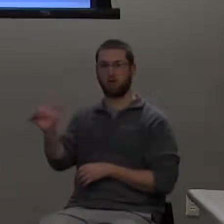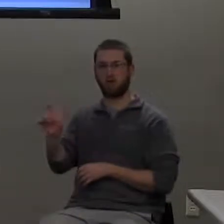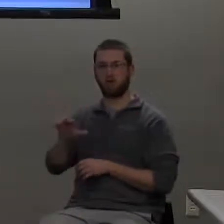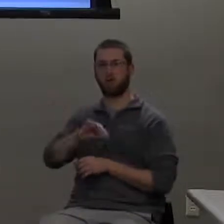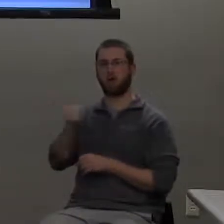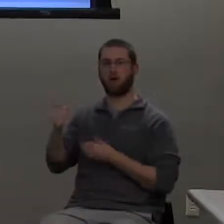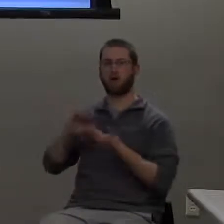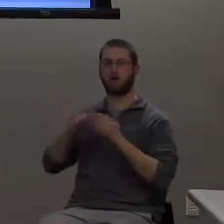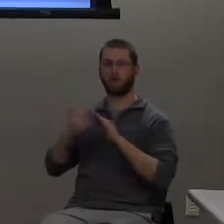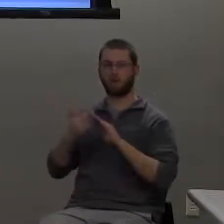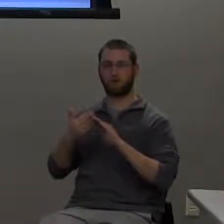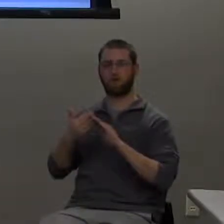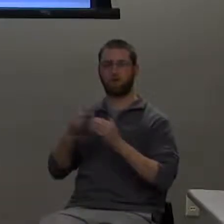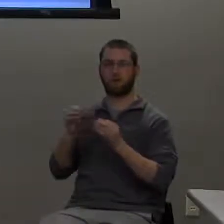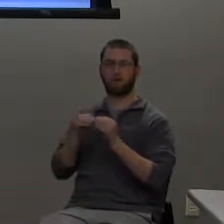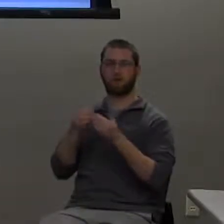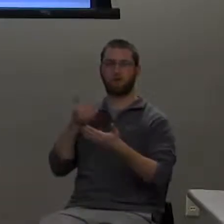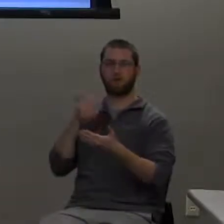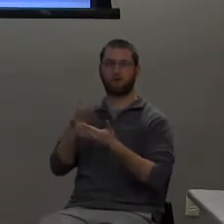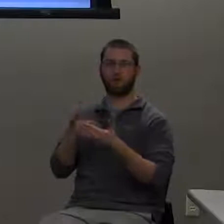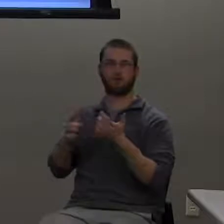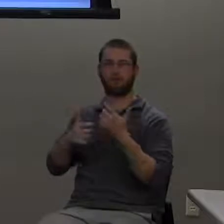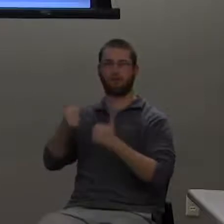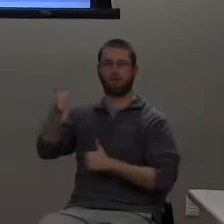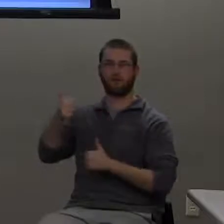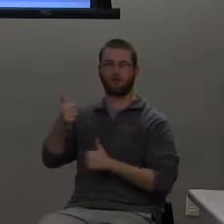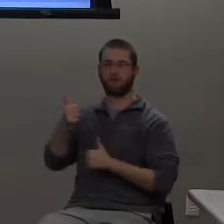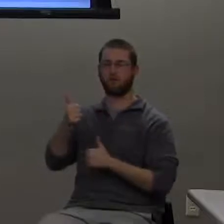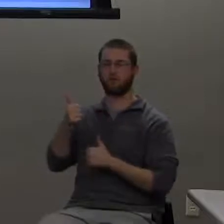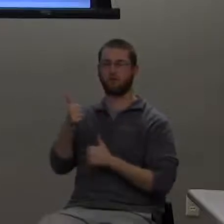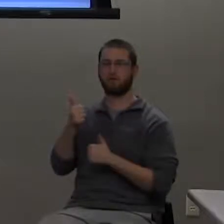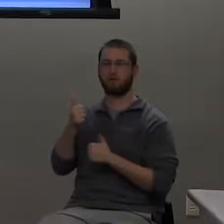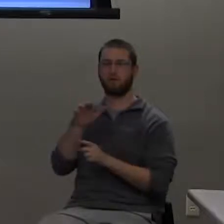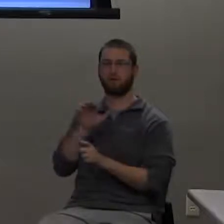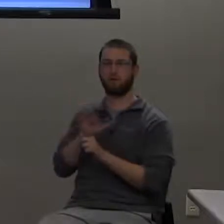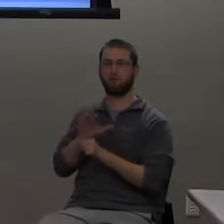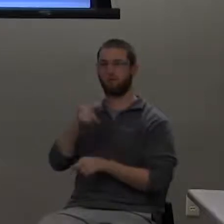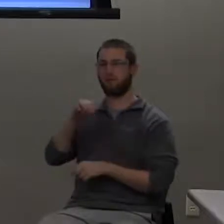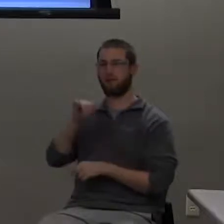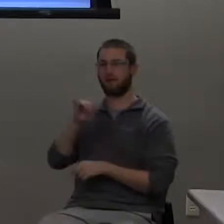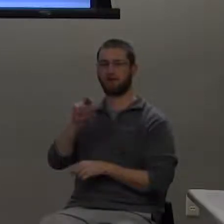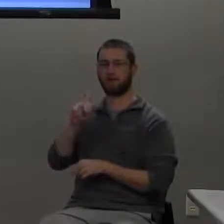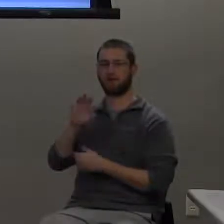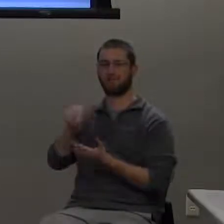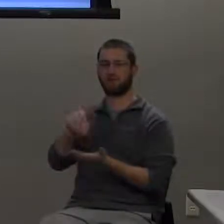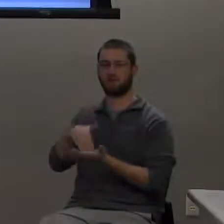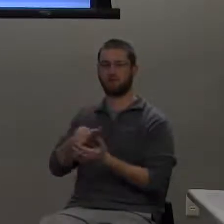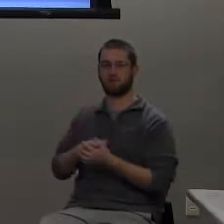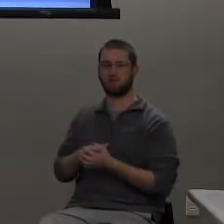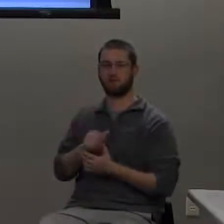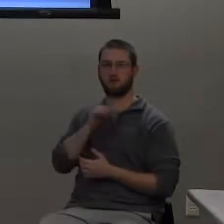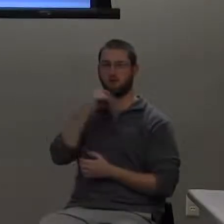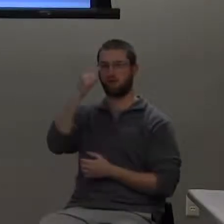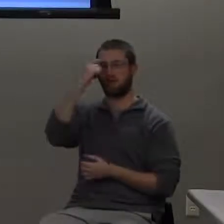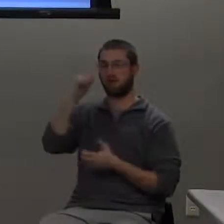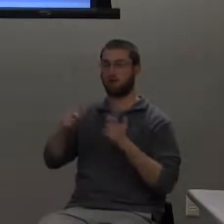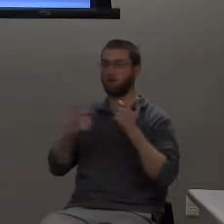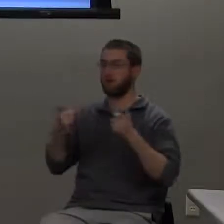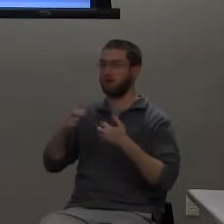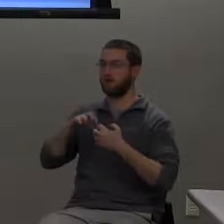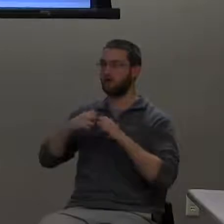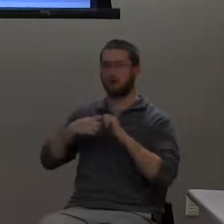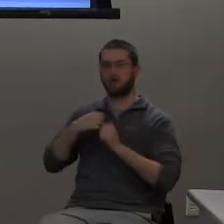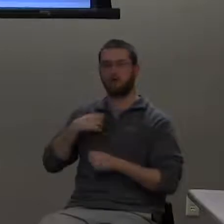are other communities, frankly, that are closer to larger employment or population centers. And I don't think this is a major one,